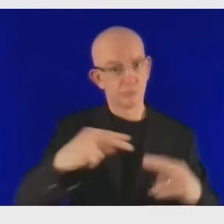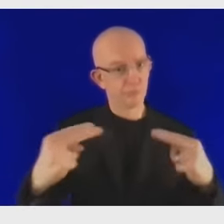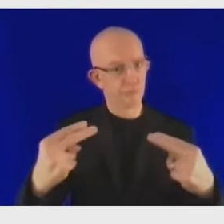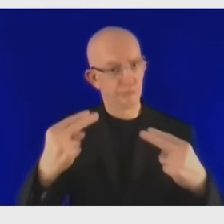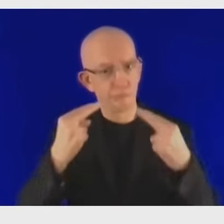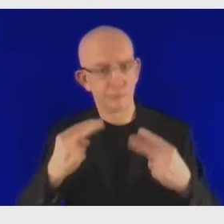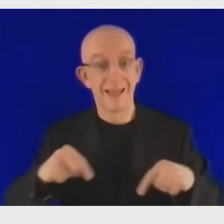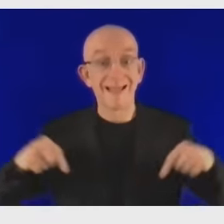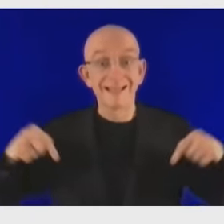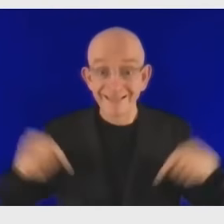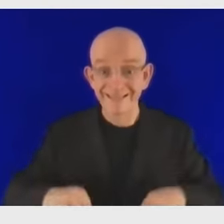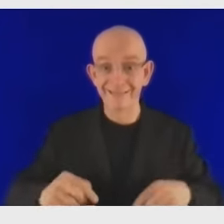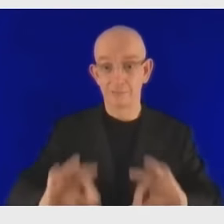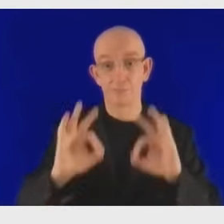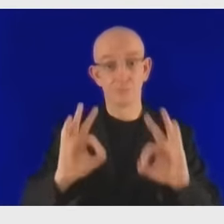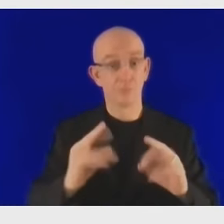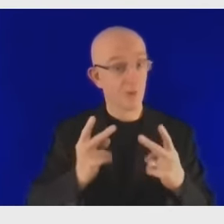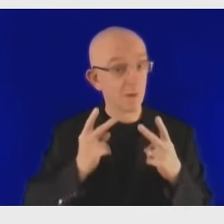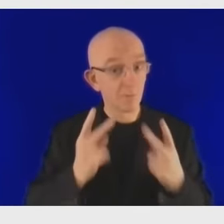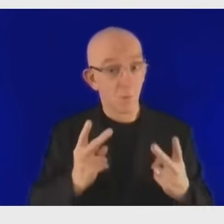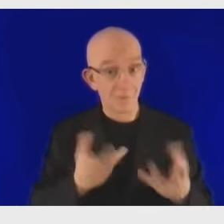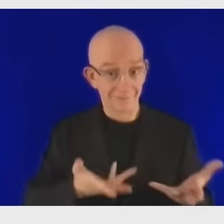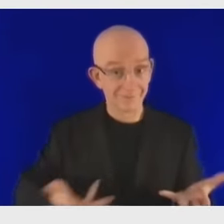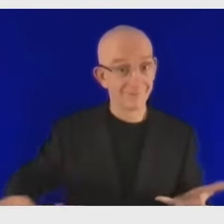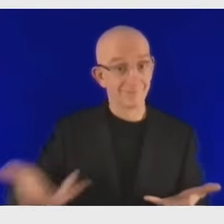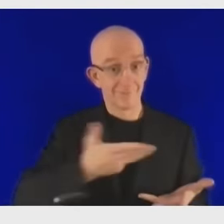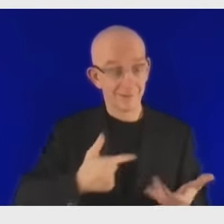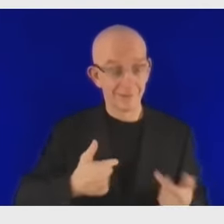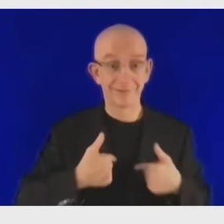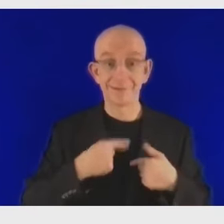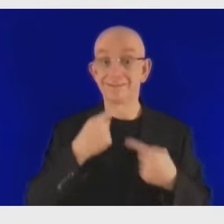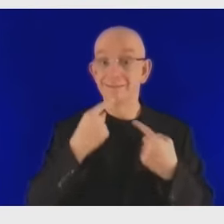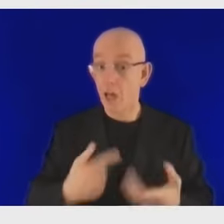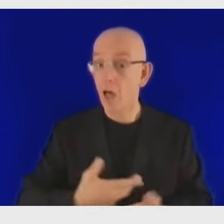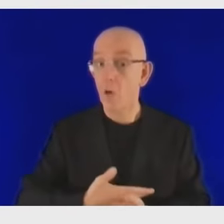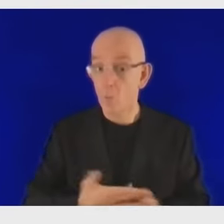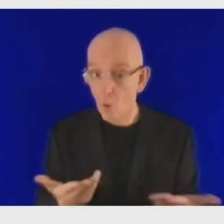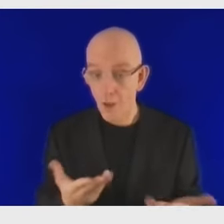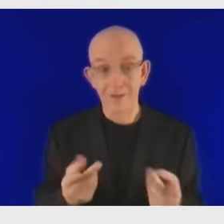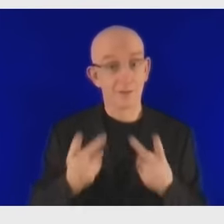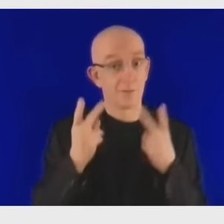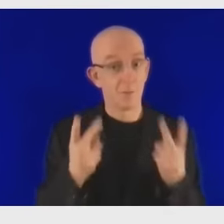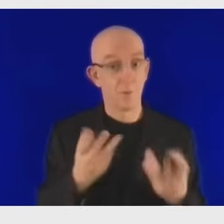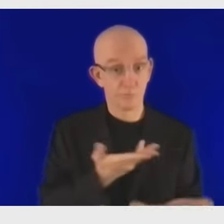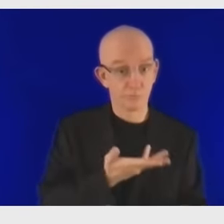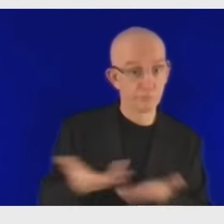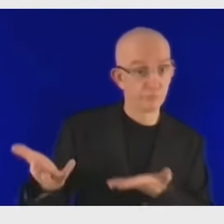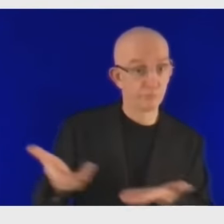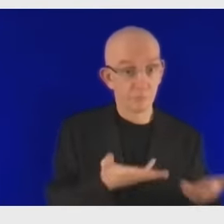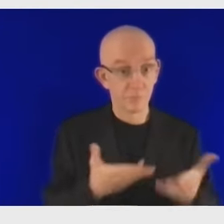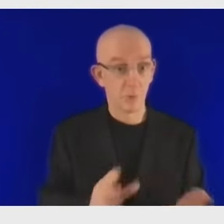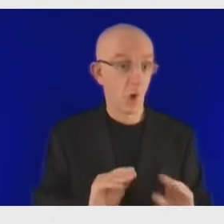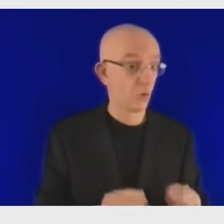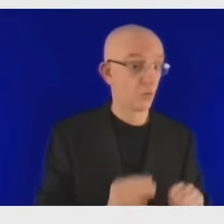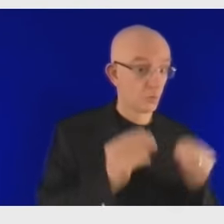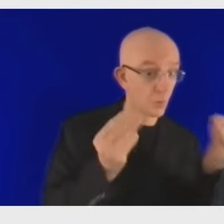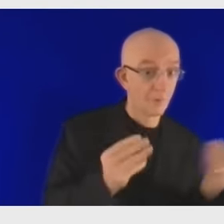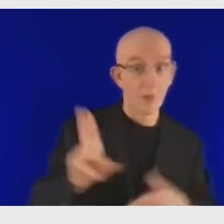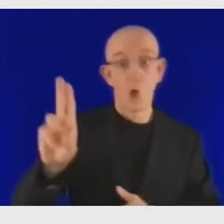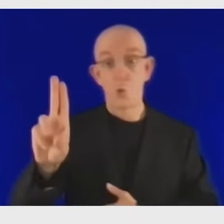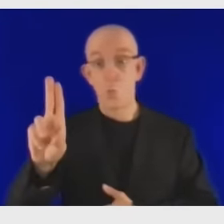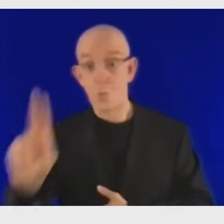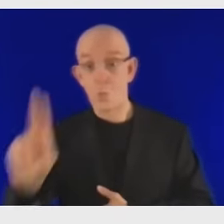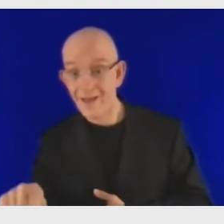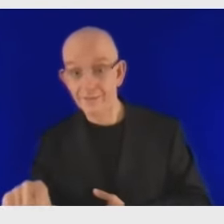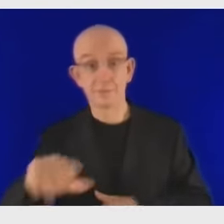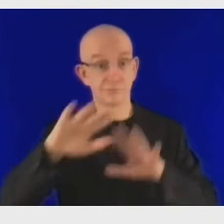the UN and the entire international community, can get together and start thinking about it more